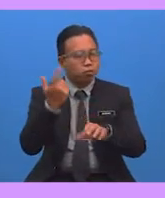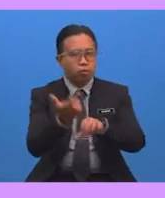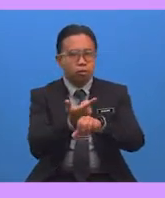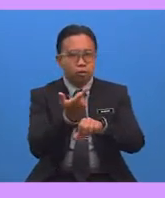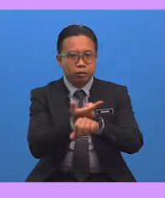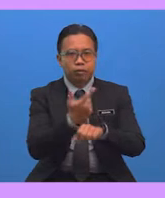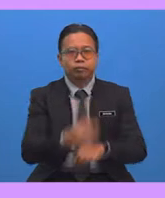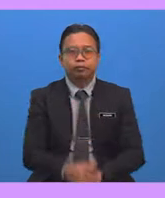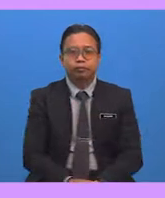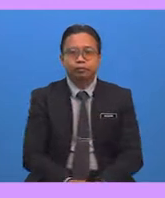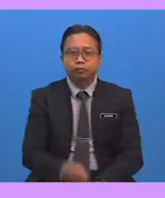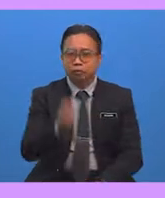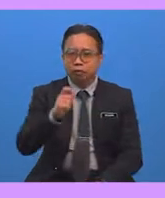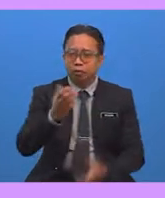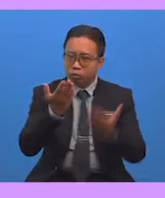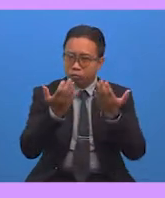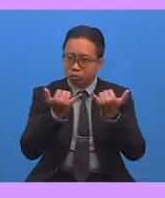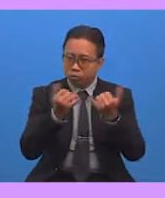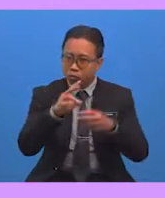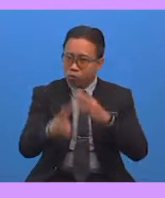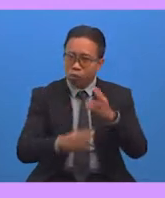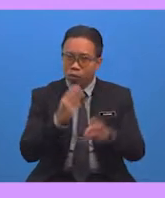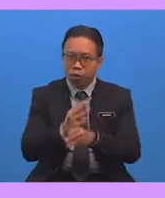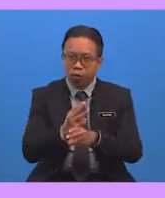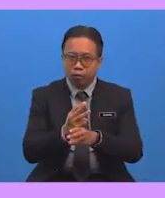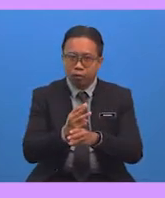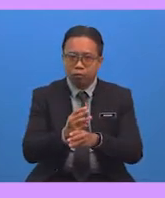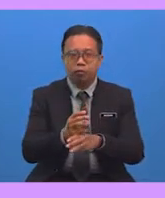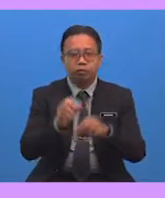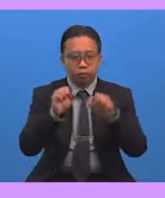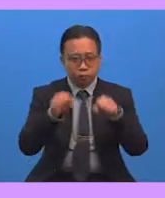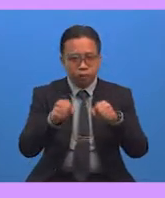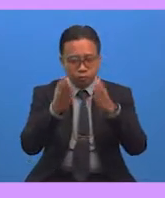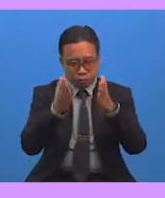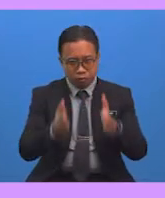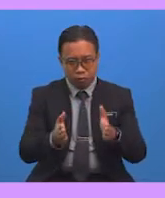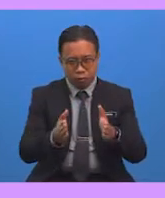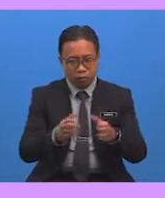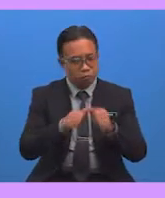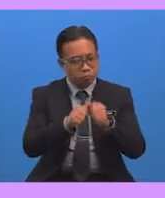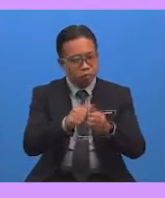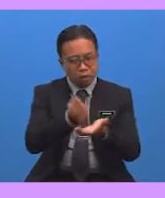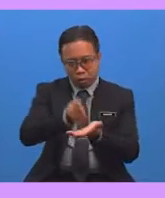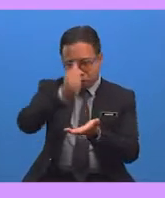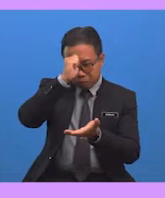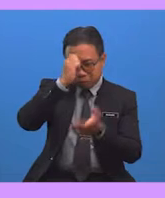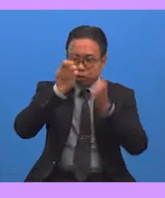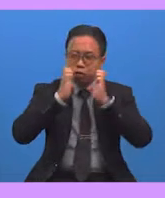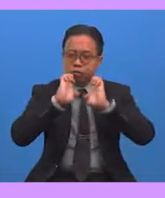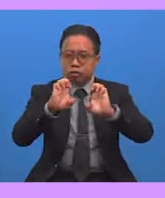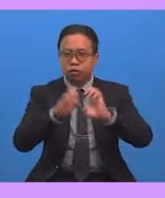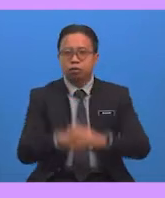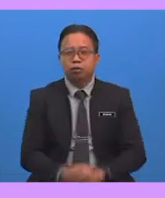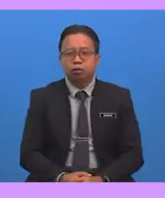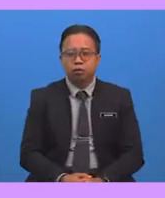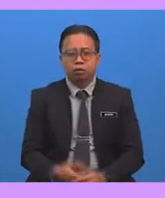The current world has defined that people should be judged based on their academic excellence, and